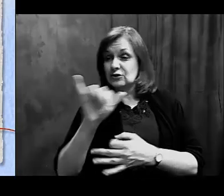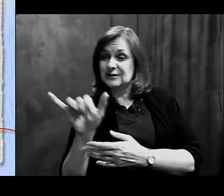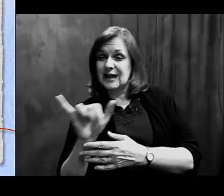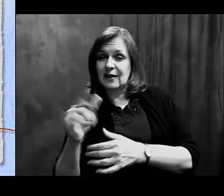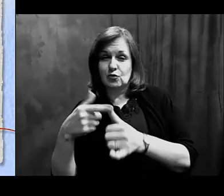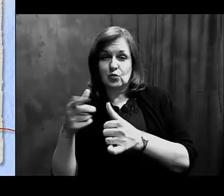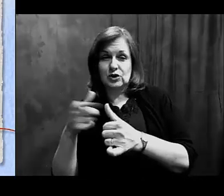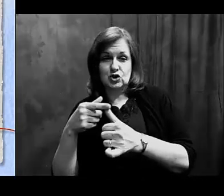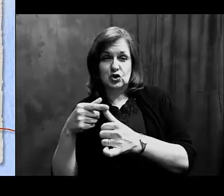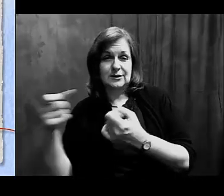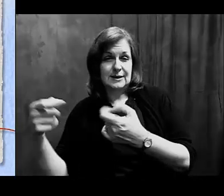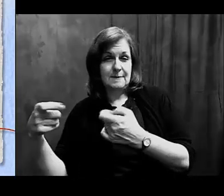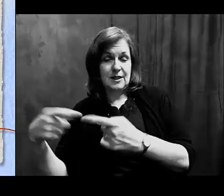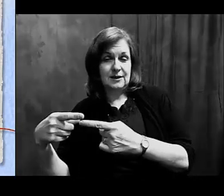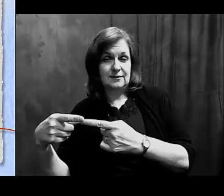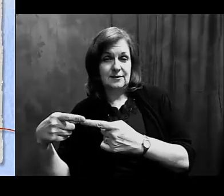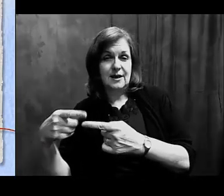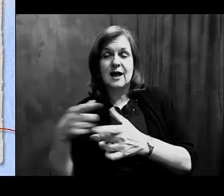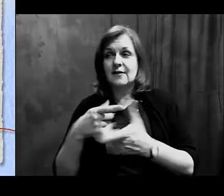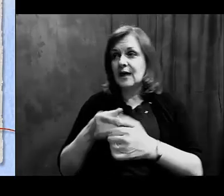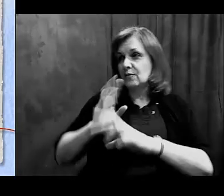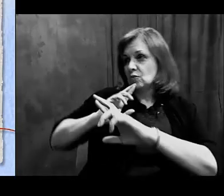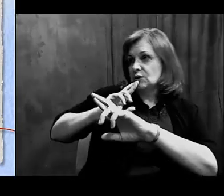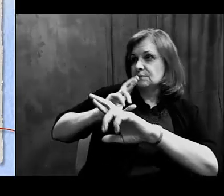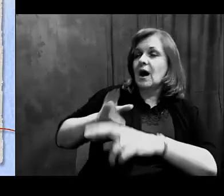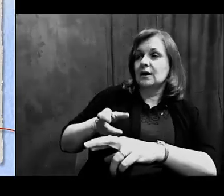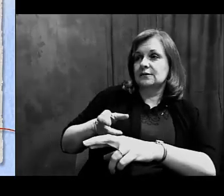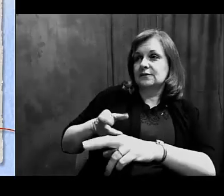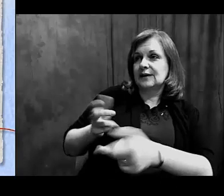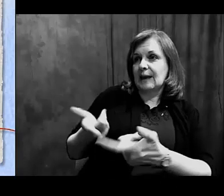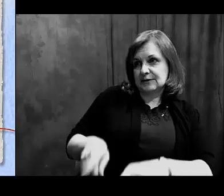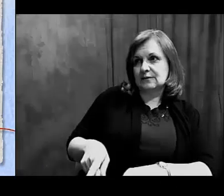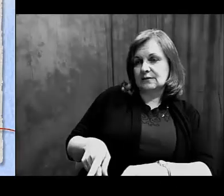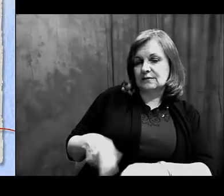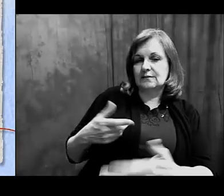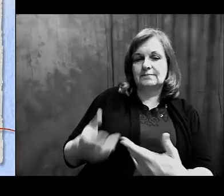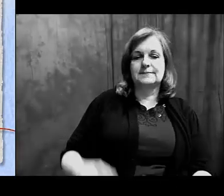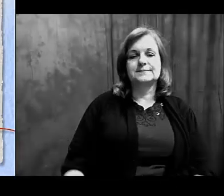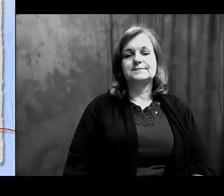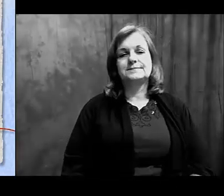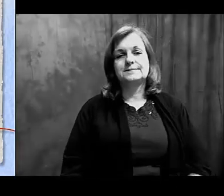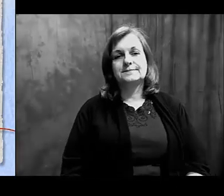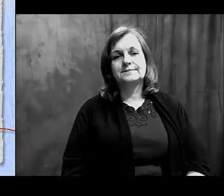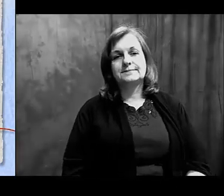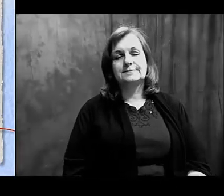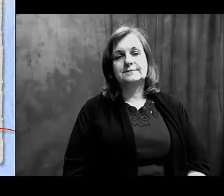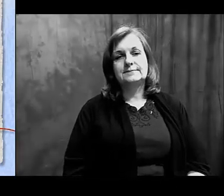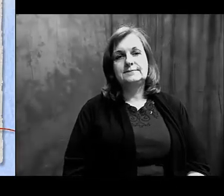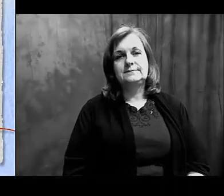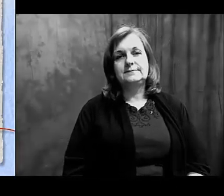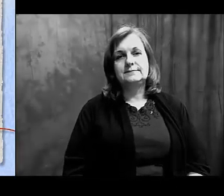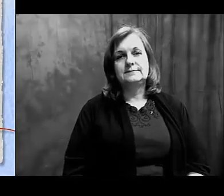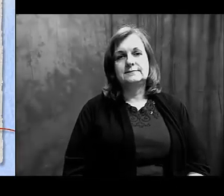original target or stimulus to which the response is being made, that's all that matters.